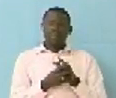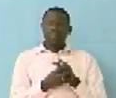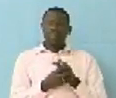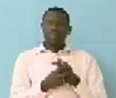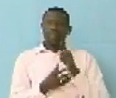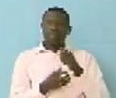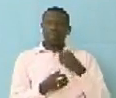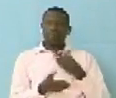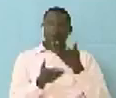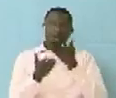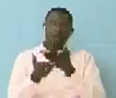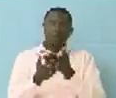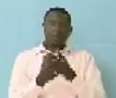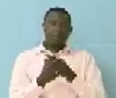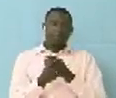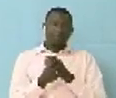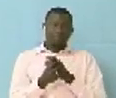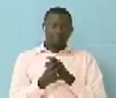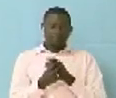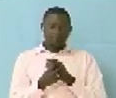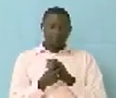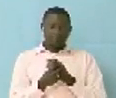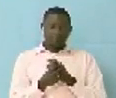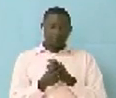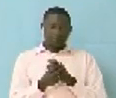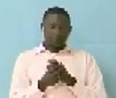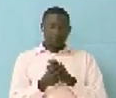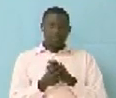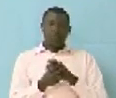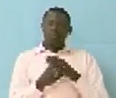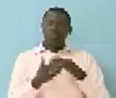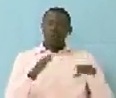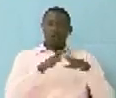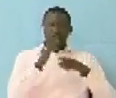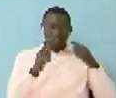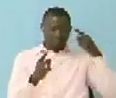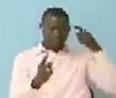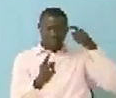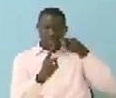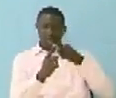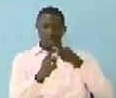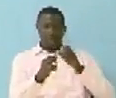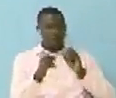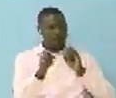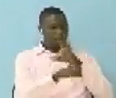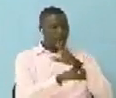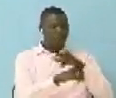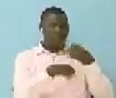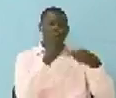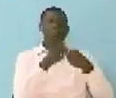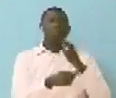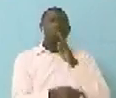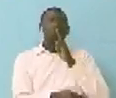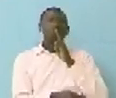that were present there were under the direct authority of the president.